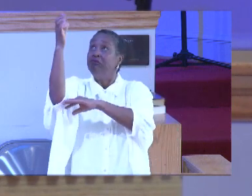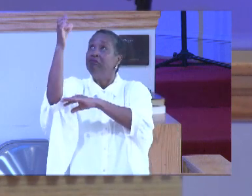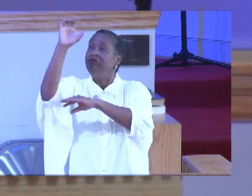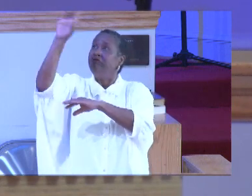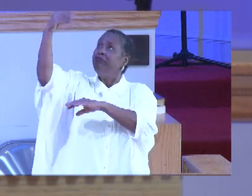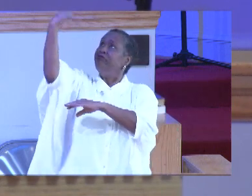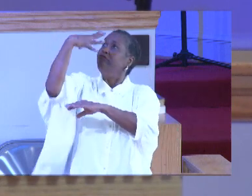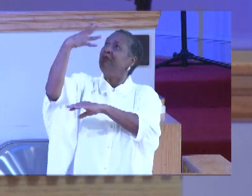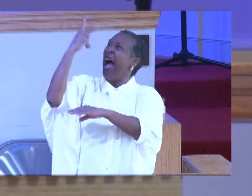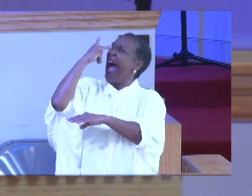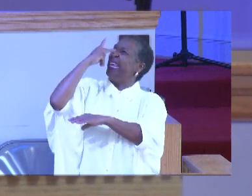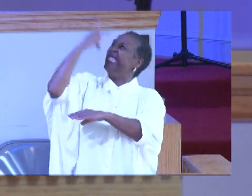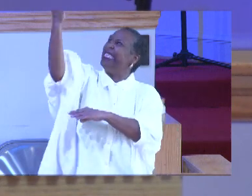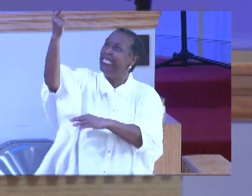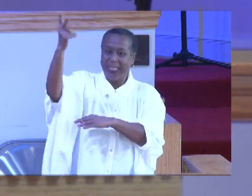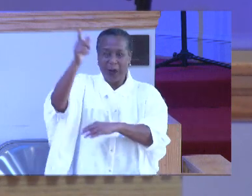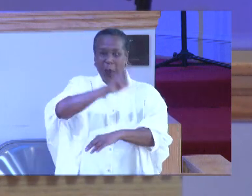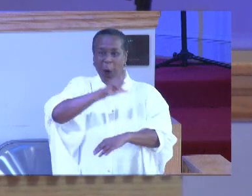seen